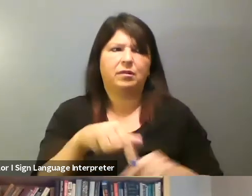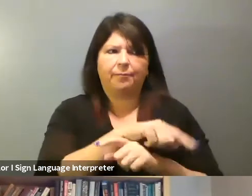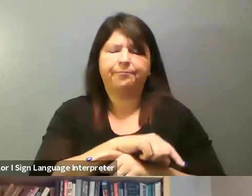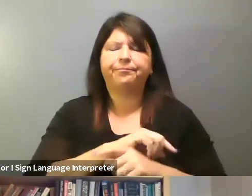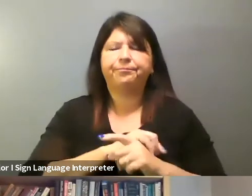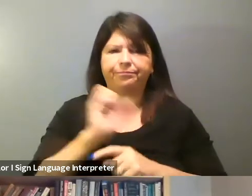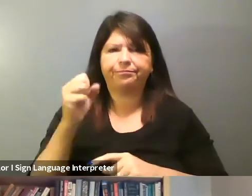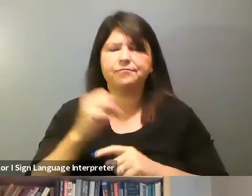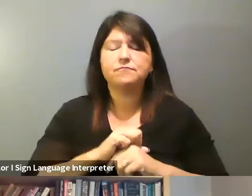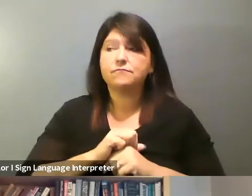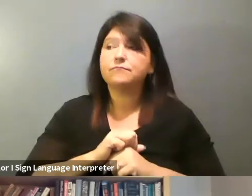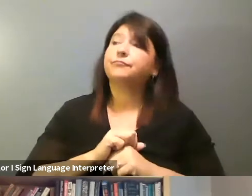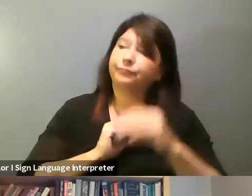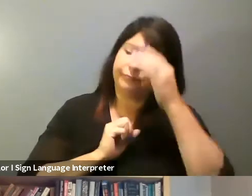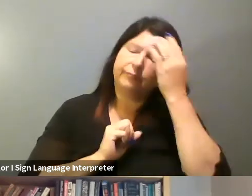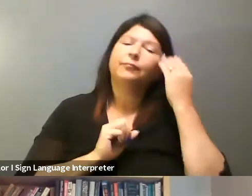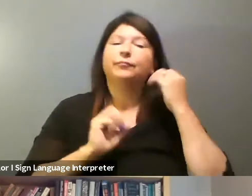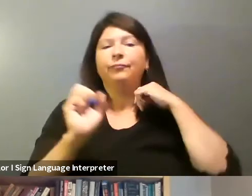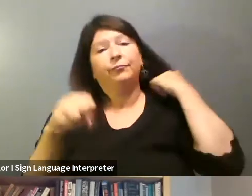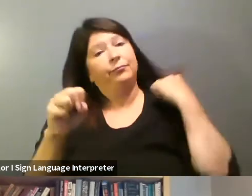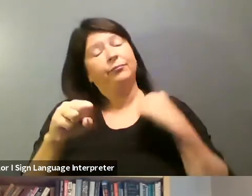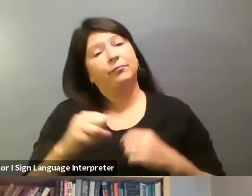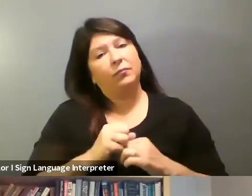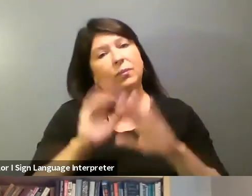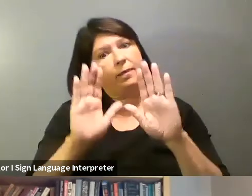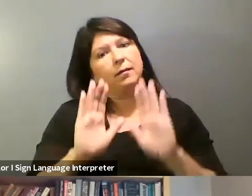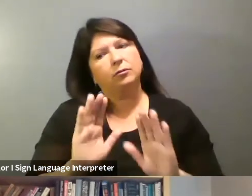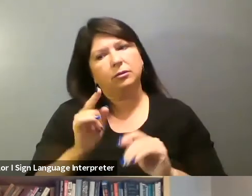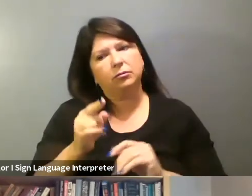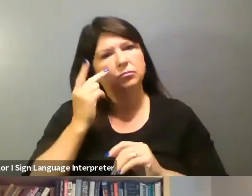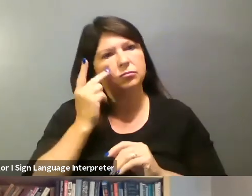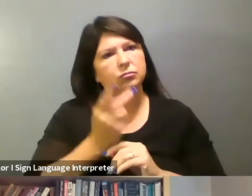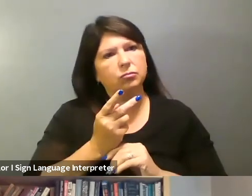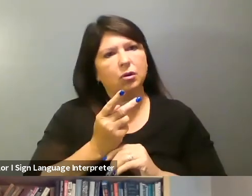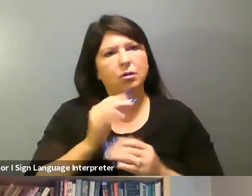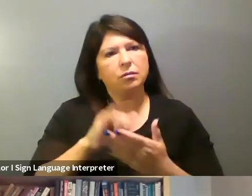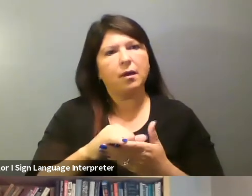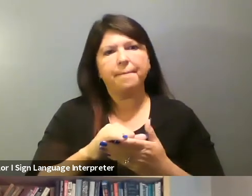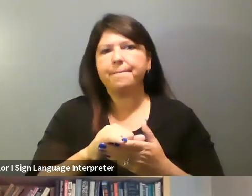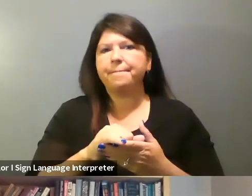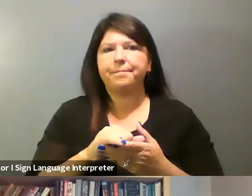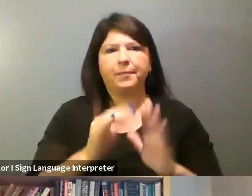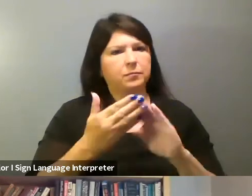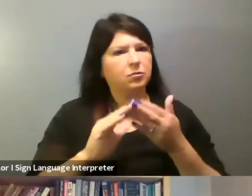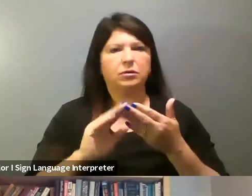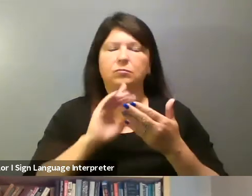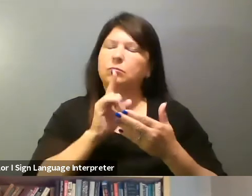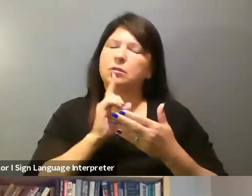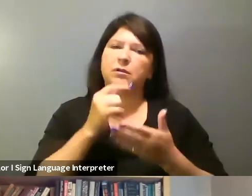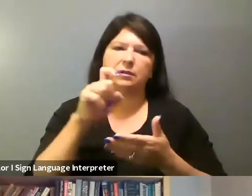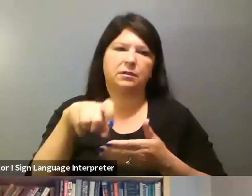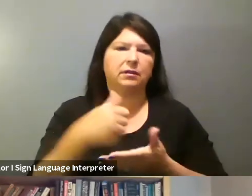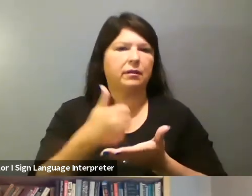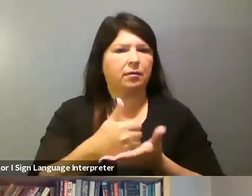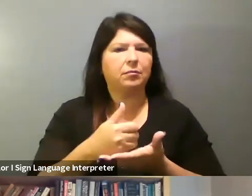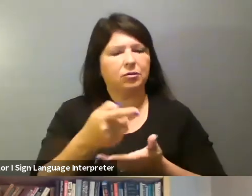really great that you saw a need in the community and you decided to act upon it. You know, as you know, there